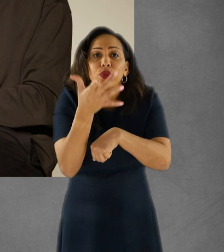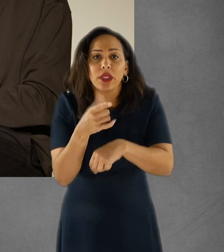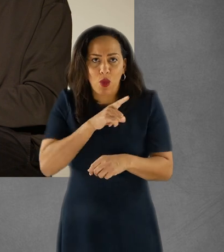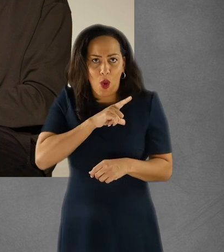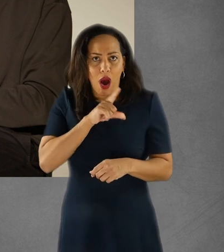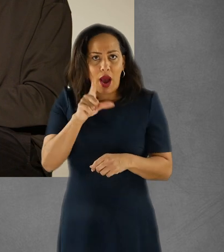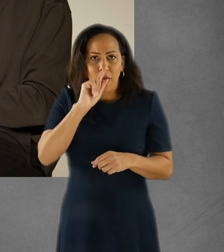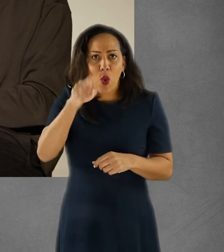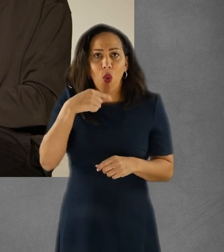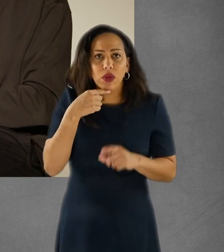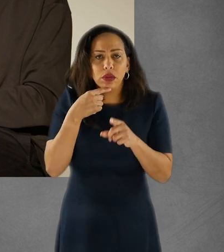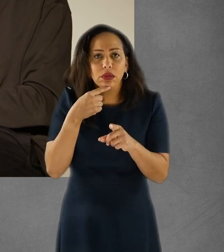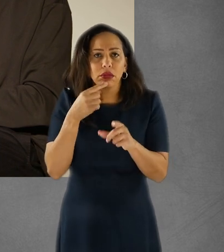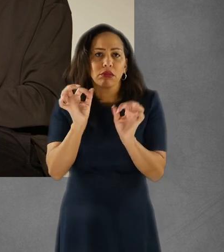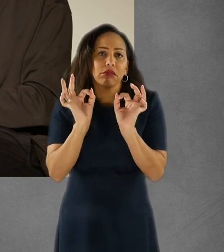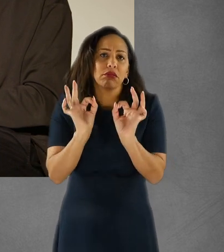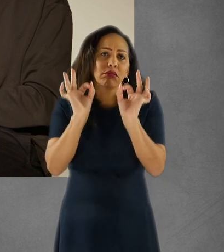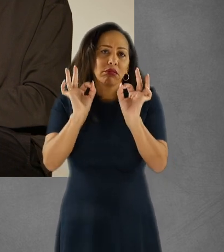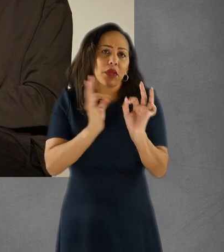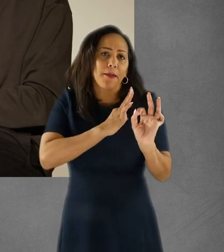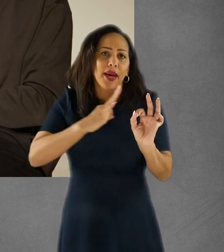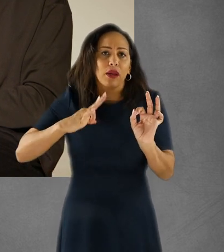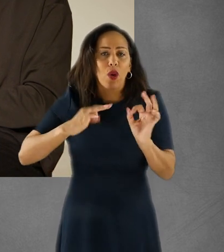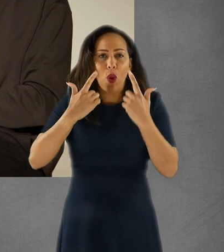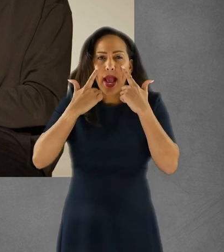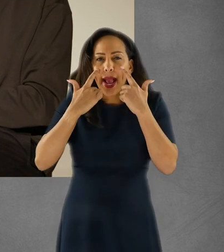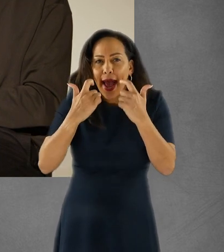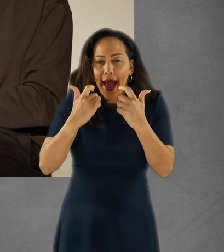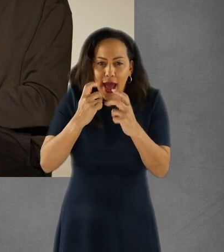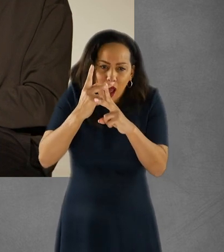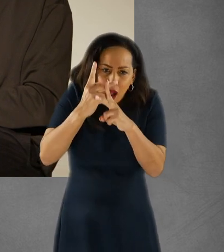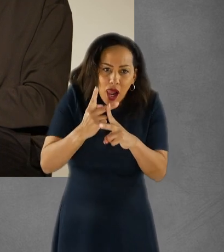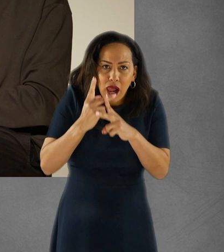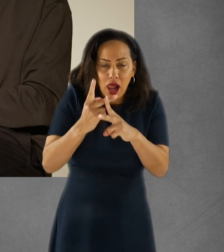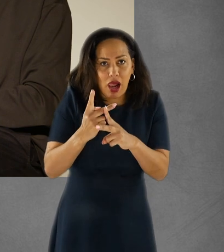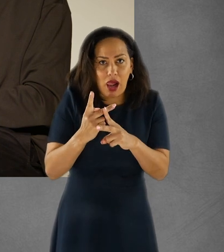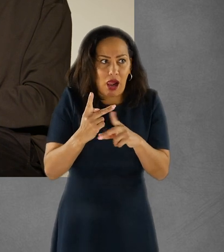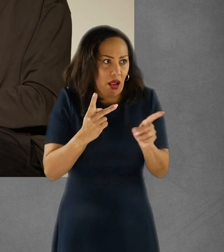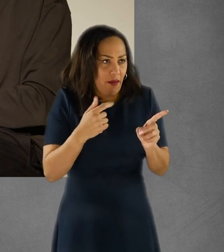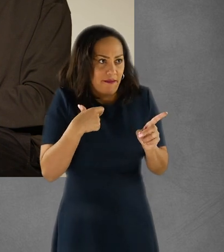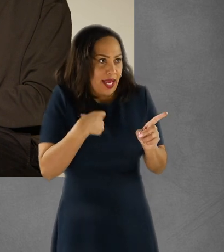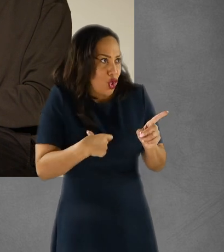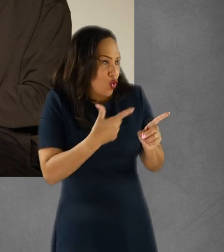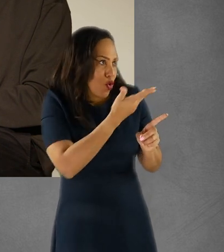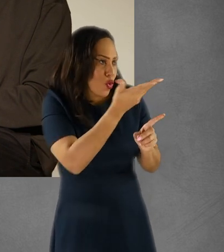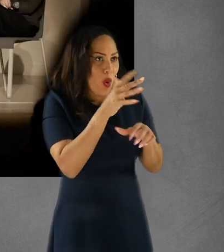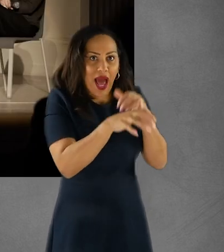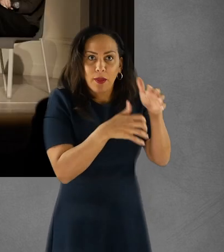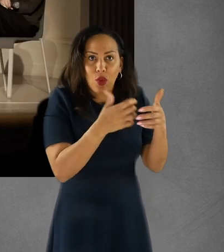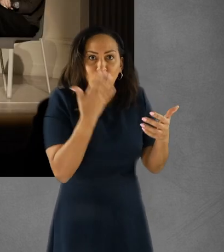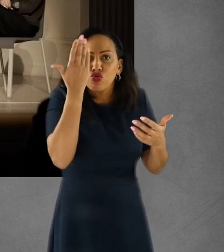care any human or animal can dream of. So I think I just prefer a more kind